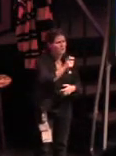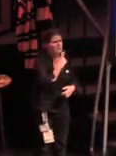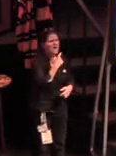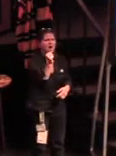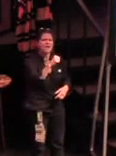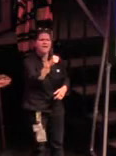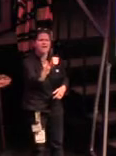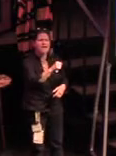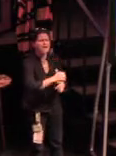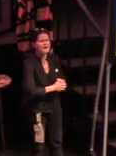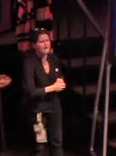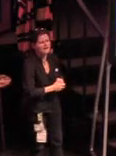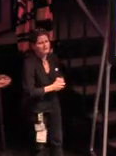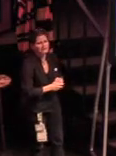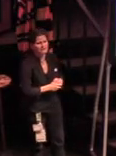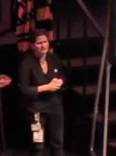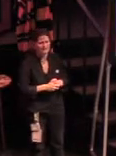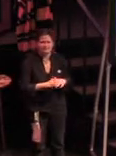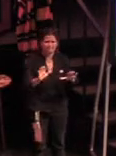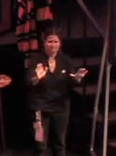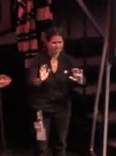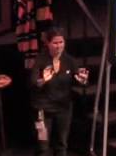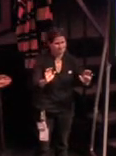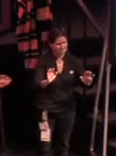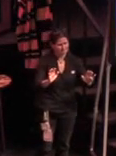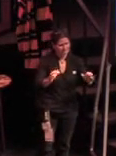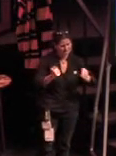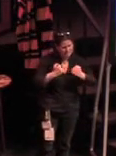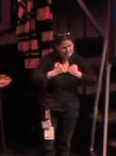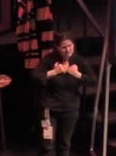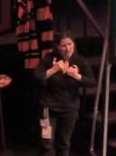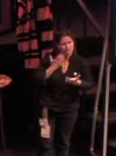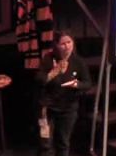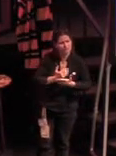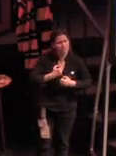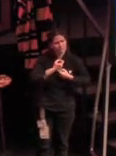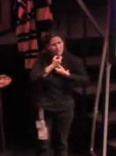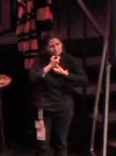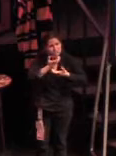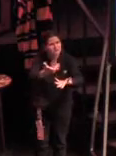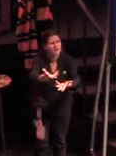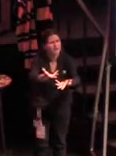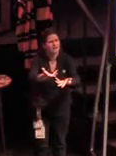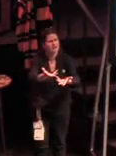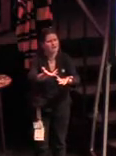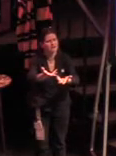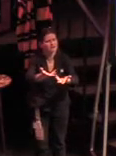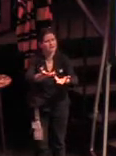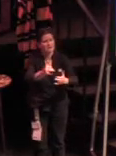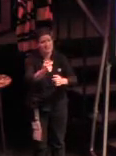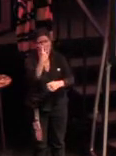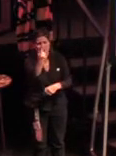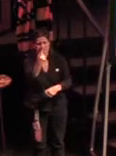like, just stop that bit. Like, just allow that person to have their truth. Just allow them to share it, even if it isn't what you can what you've experienced, what you